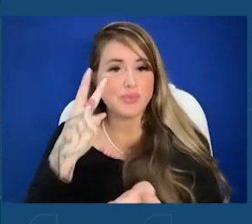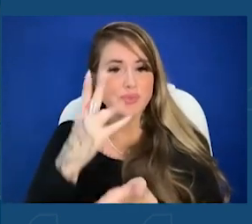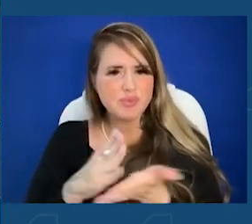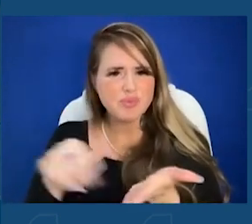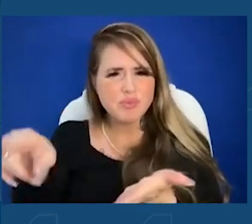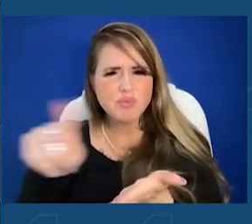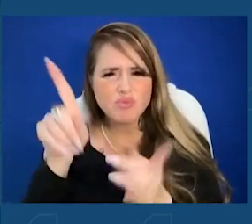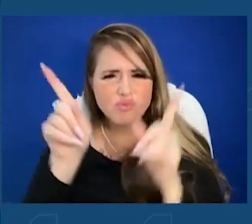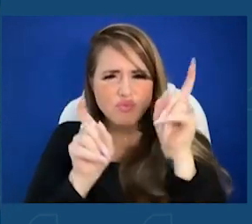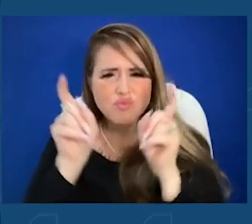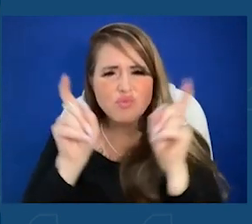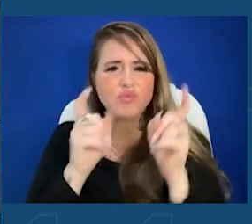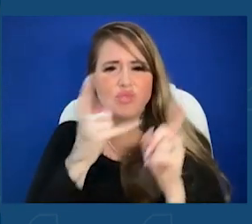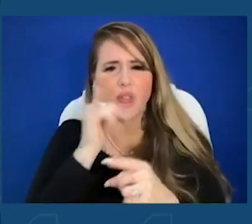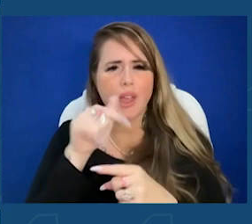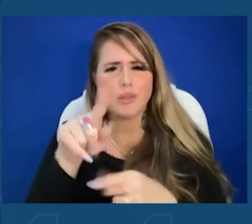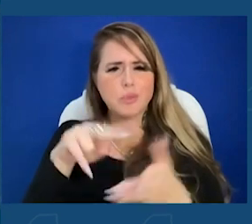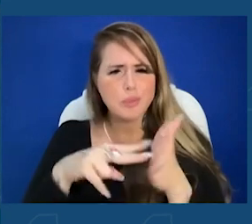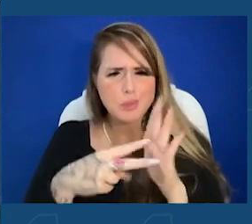Well, let me tell you.